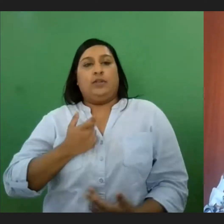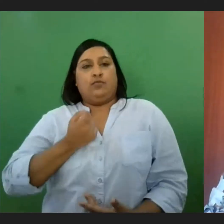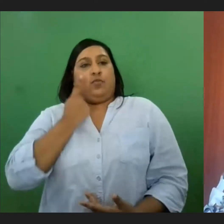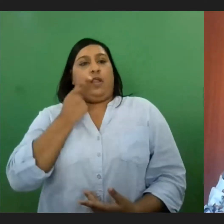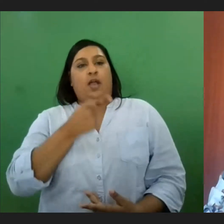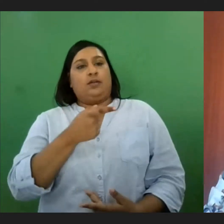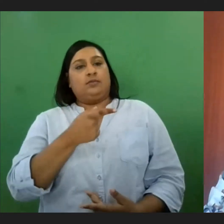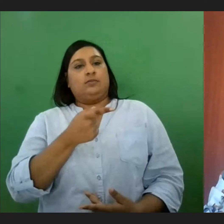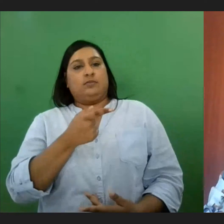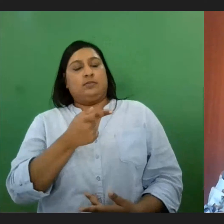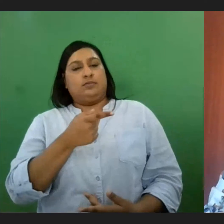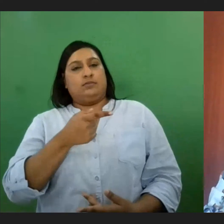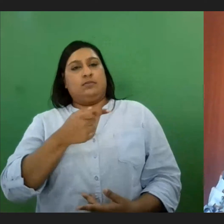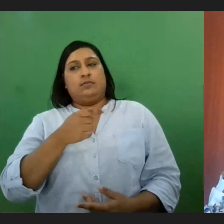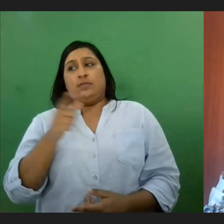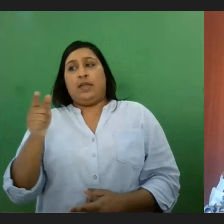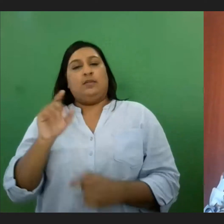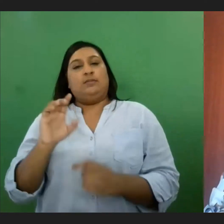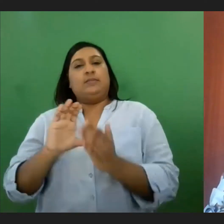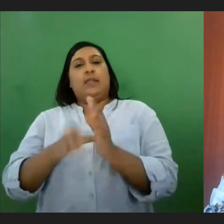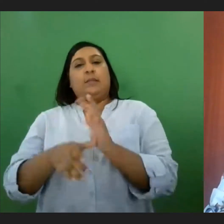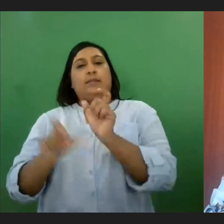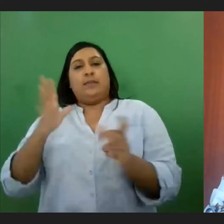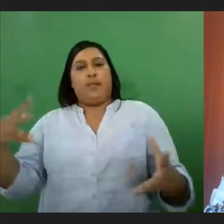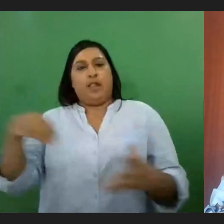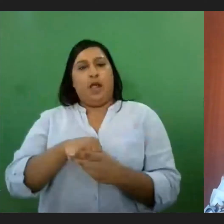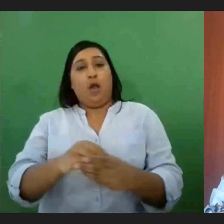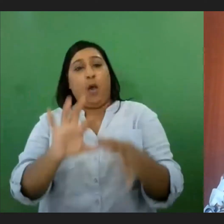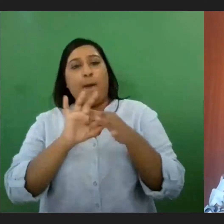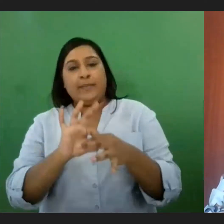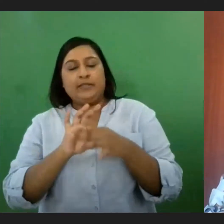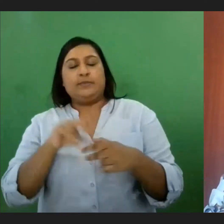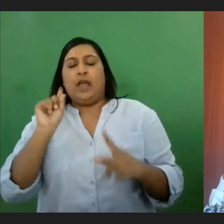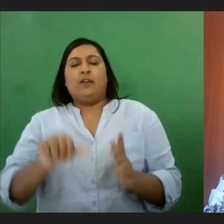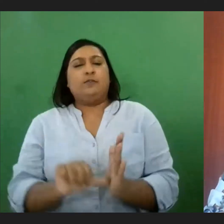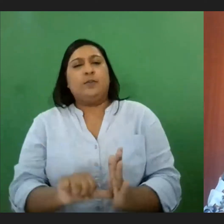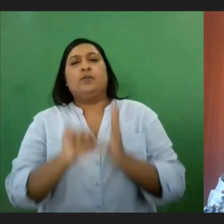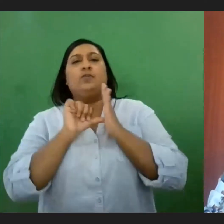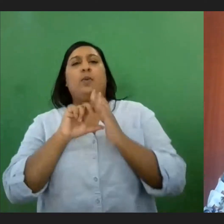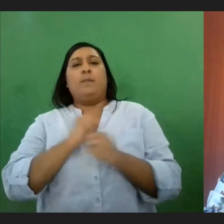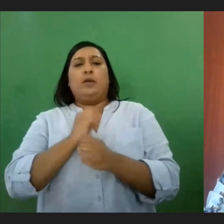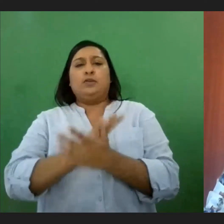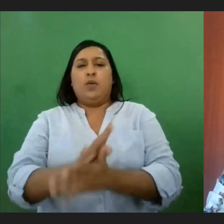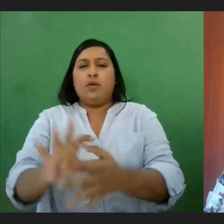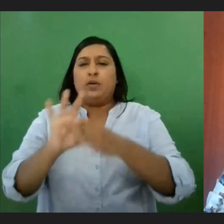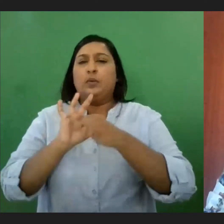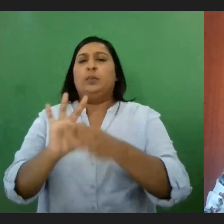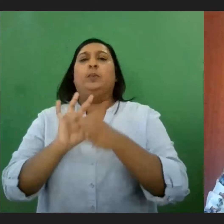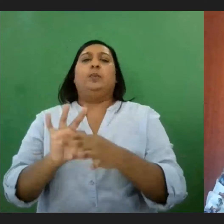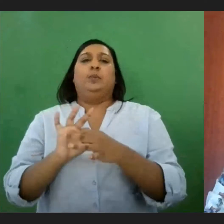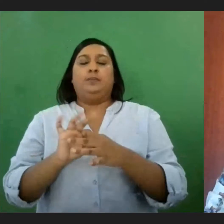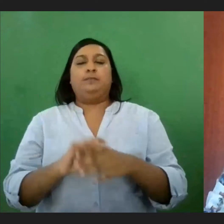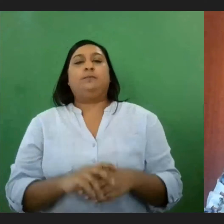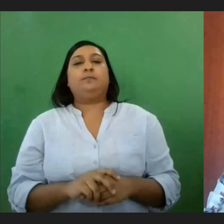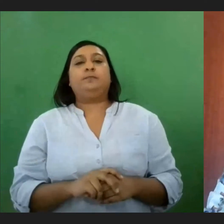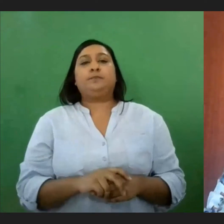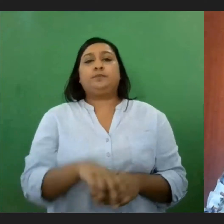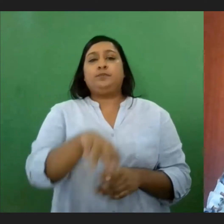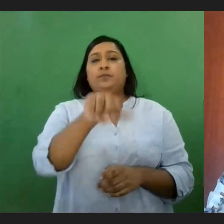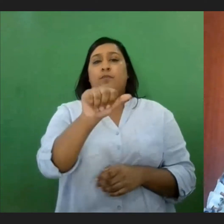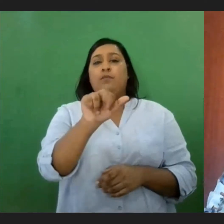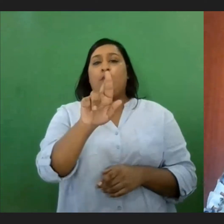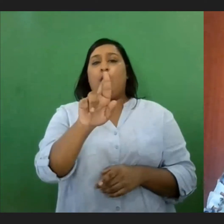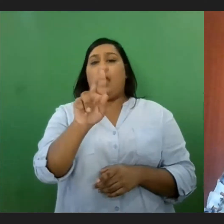commitment to disability inclusion needed to be prioritized and strengthened. Article 11 of the